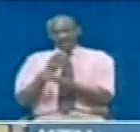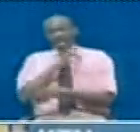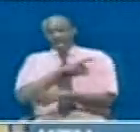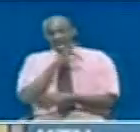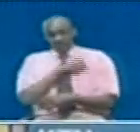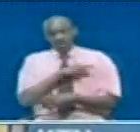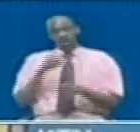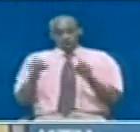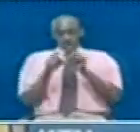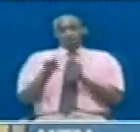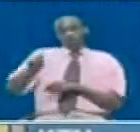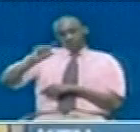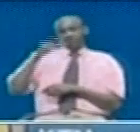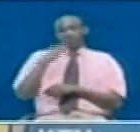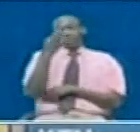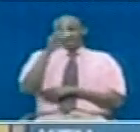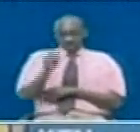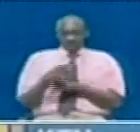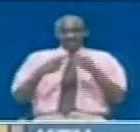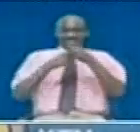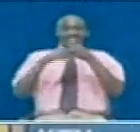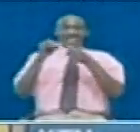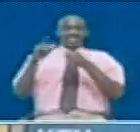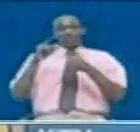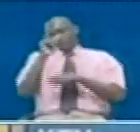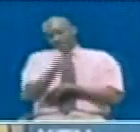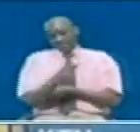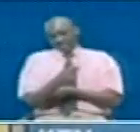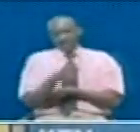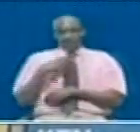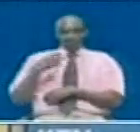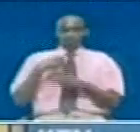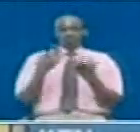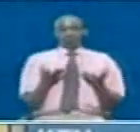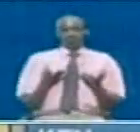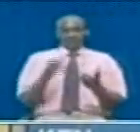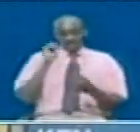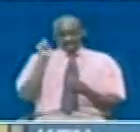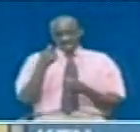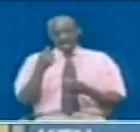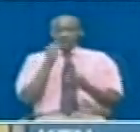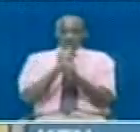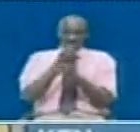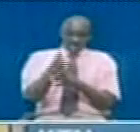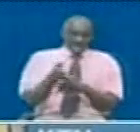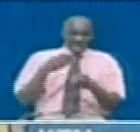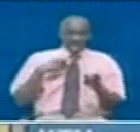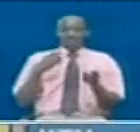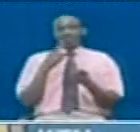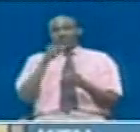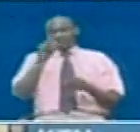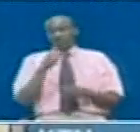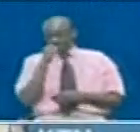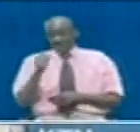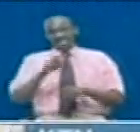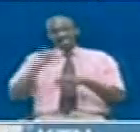allowances have also increased to 3,600 shillings monthly for duties within Kenya and 4,500 shillings